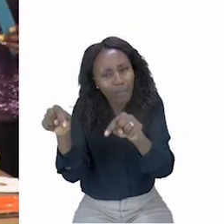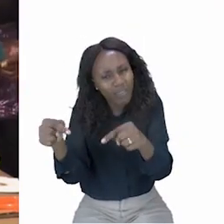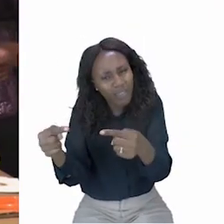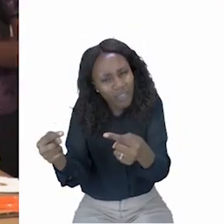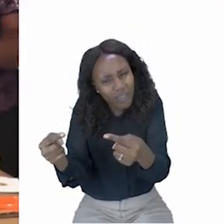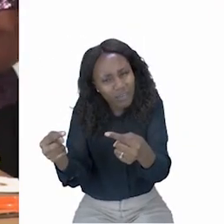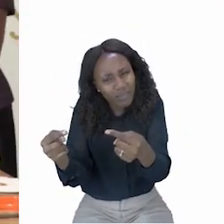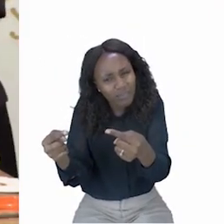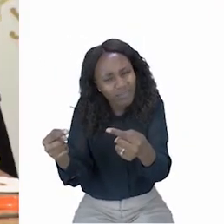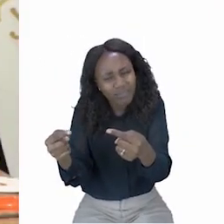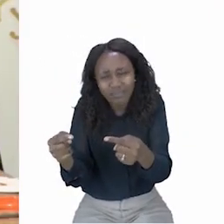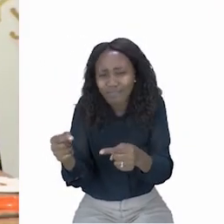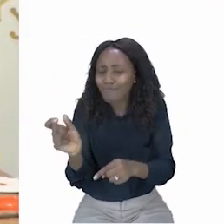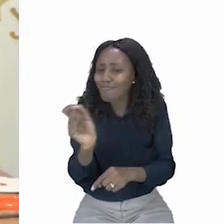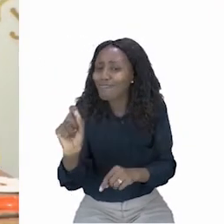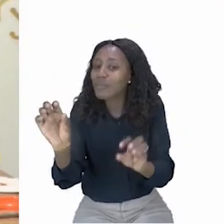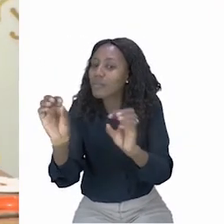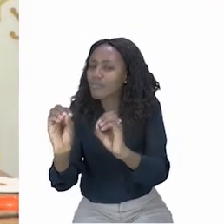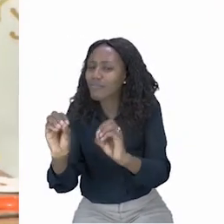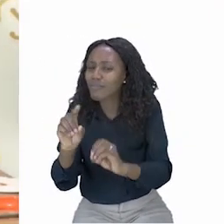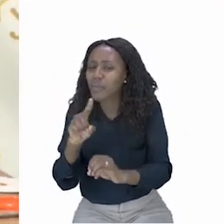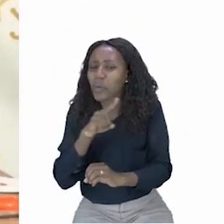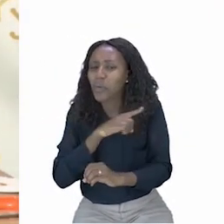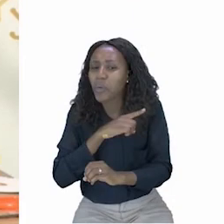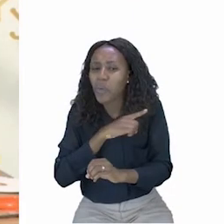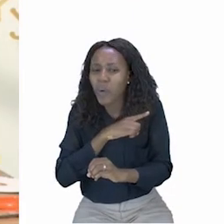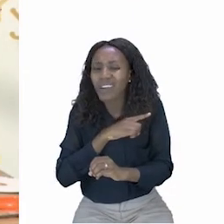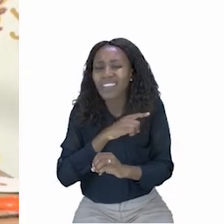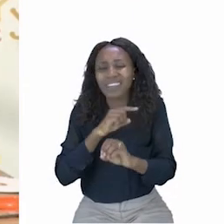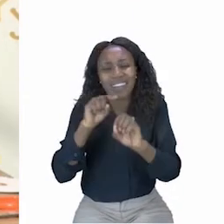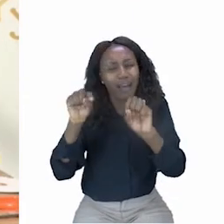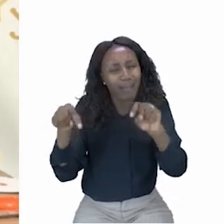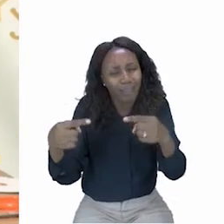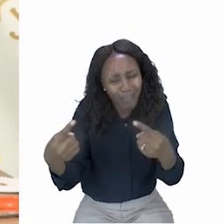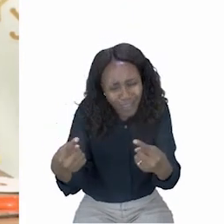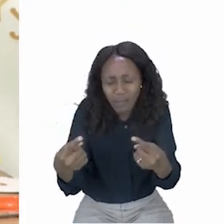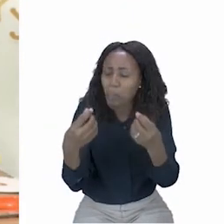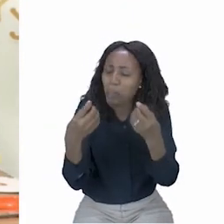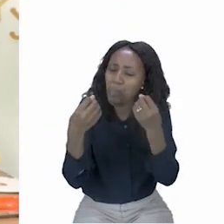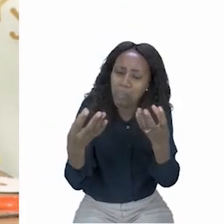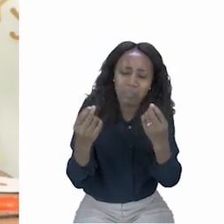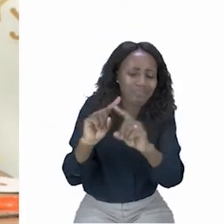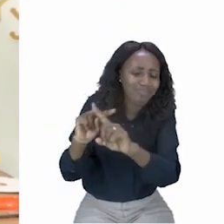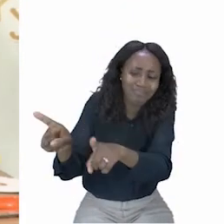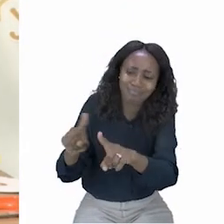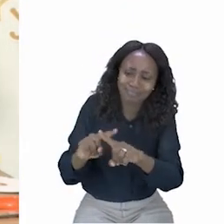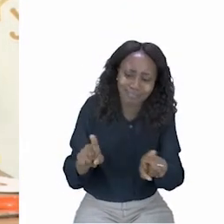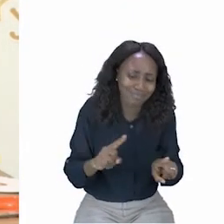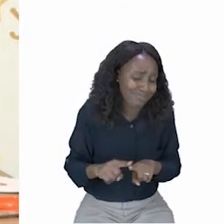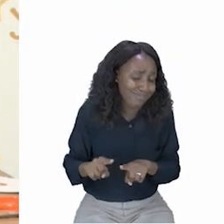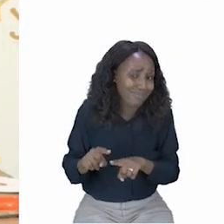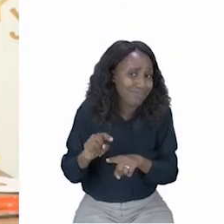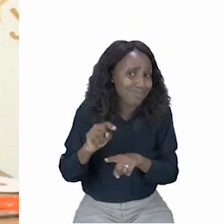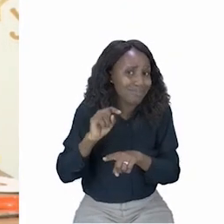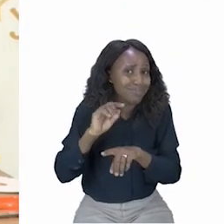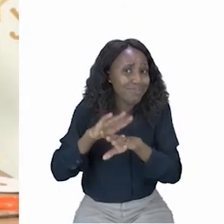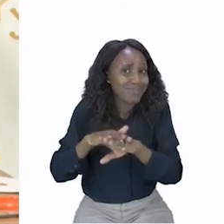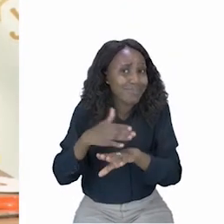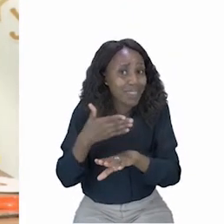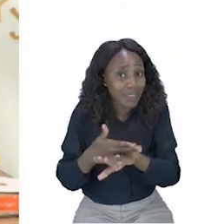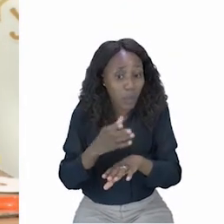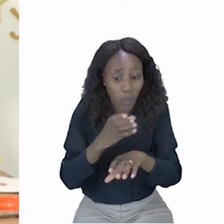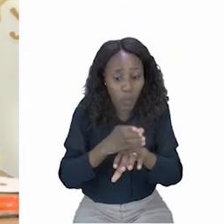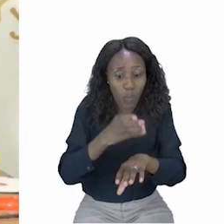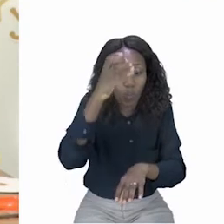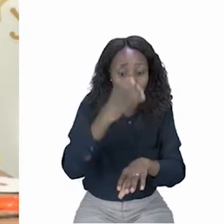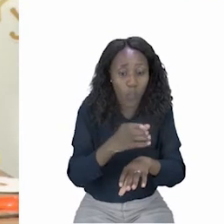not write anything there because things can be anything. For example, my bottle